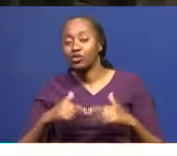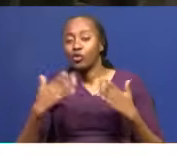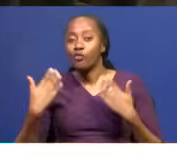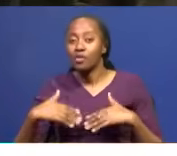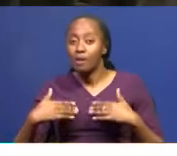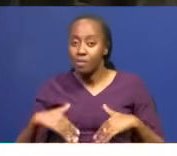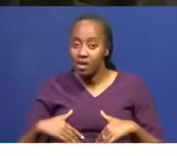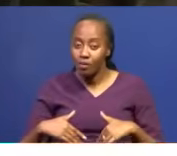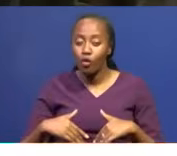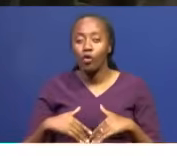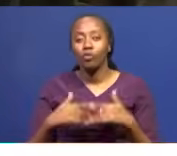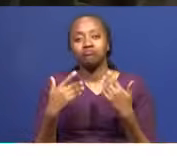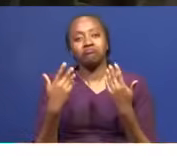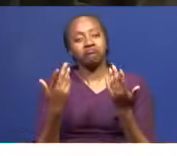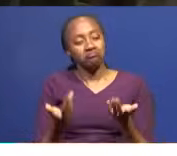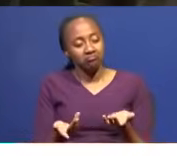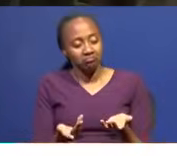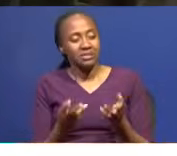the